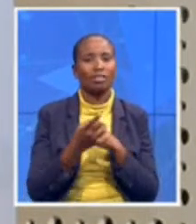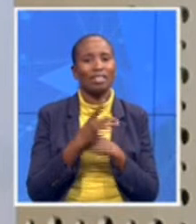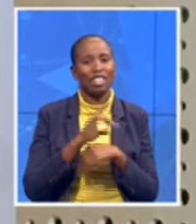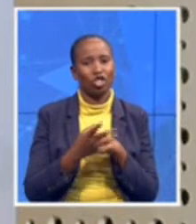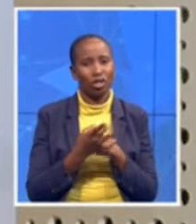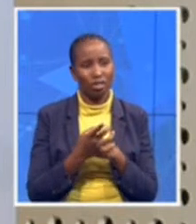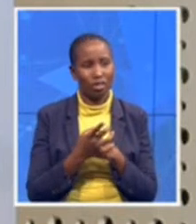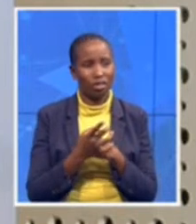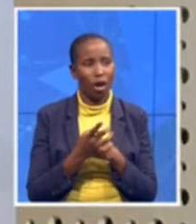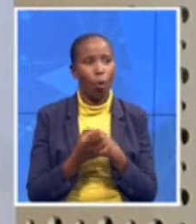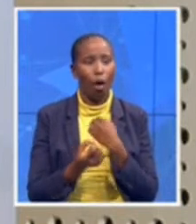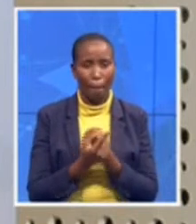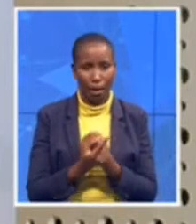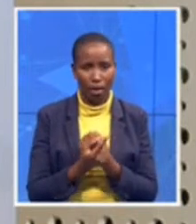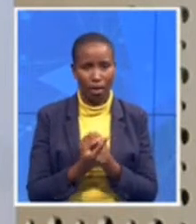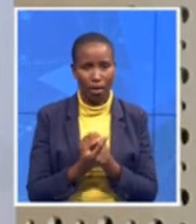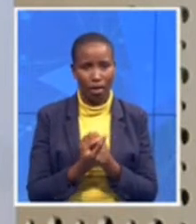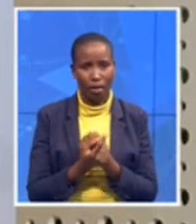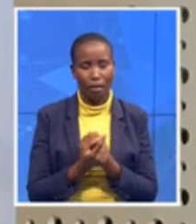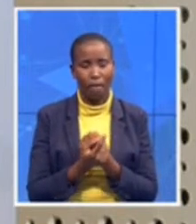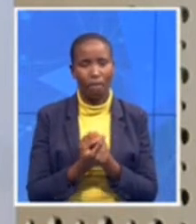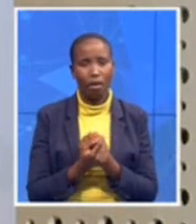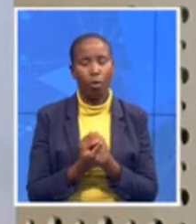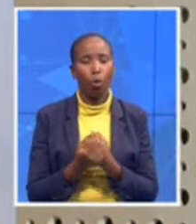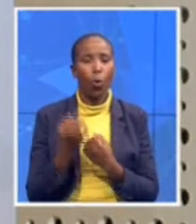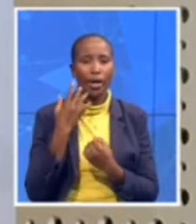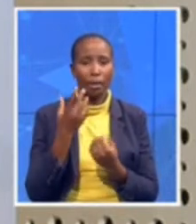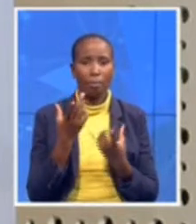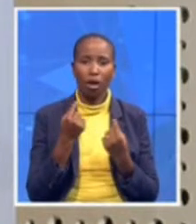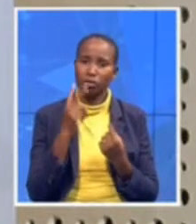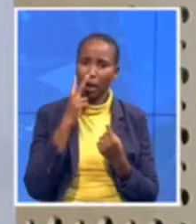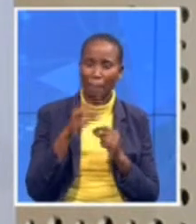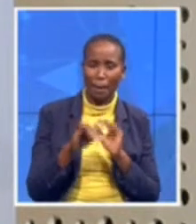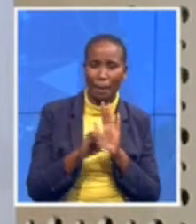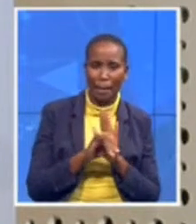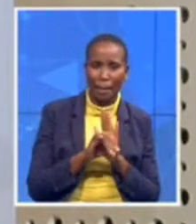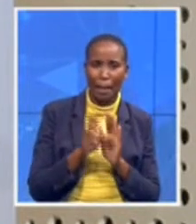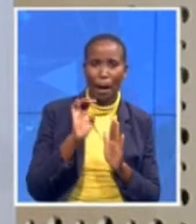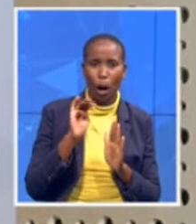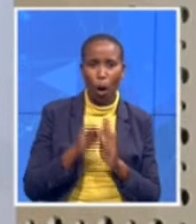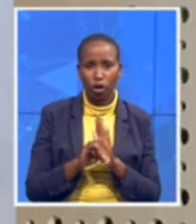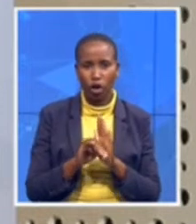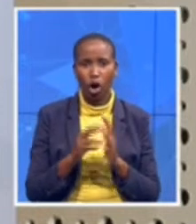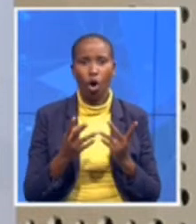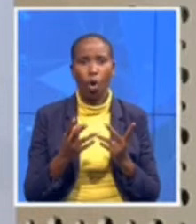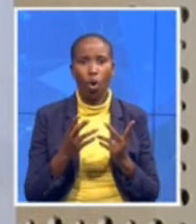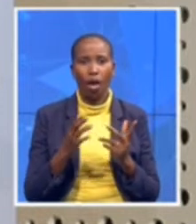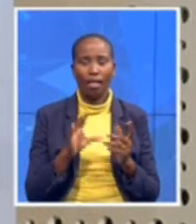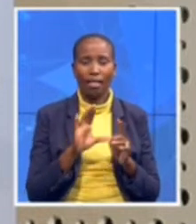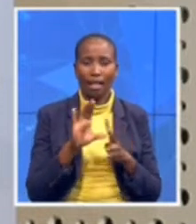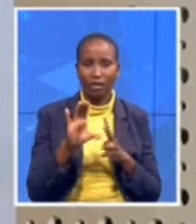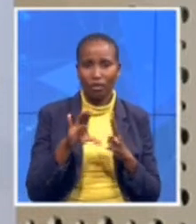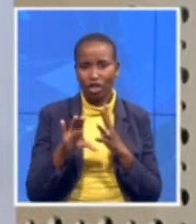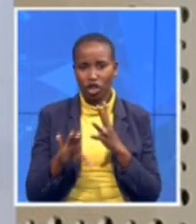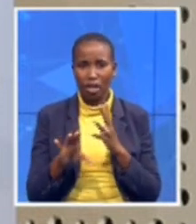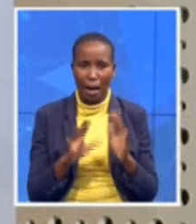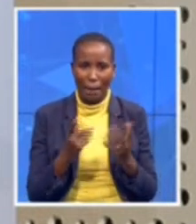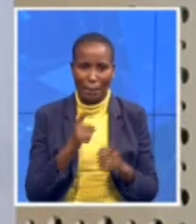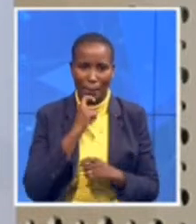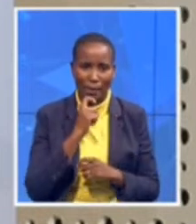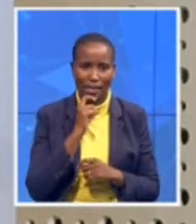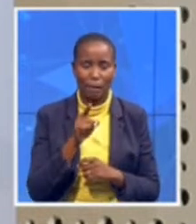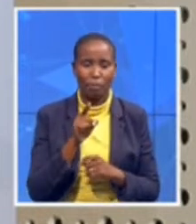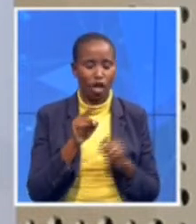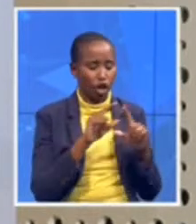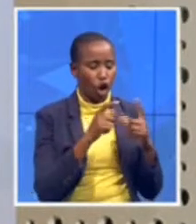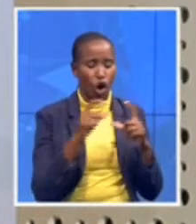the laws and classification guidelines that we use. Our classification committees are made up of members of South